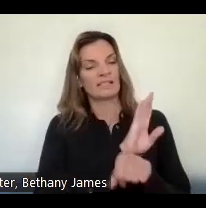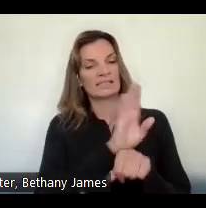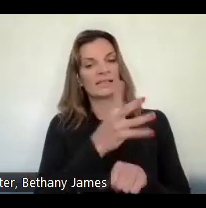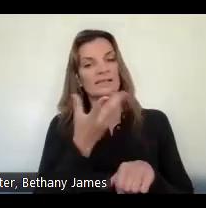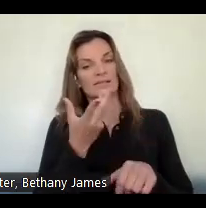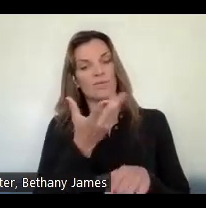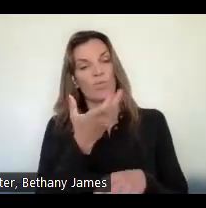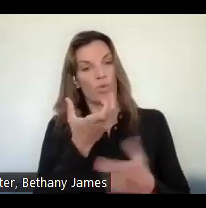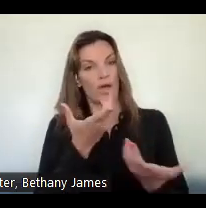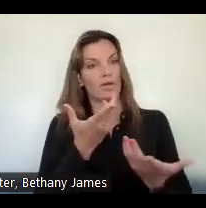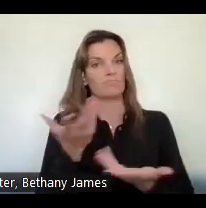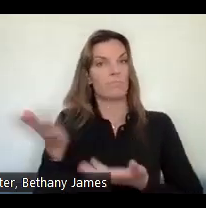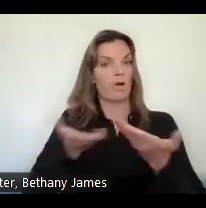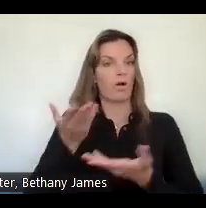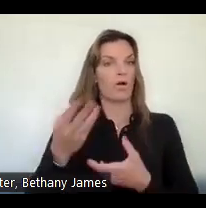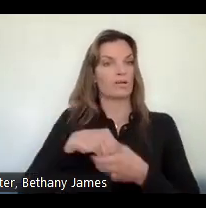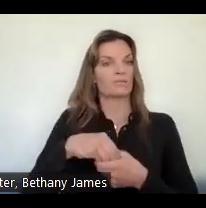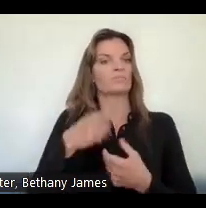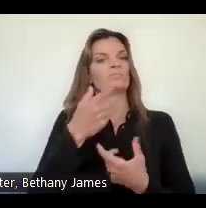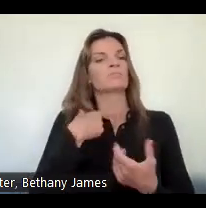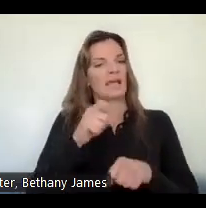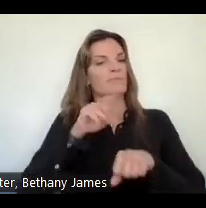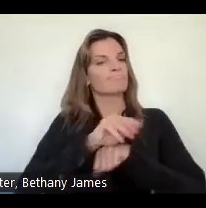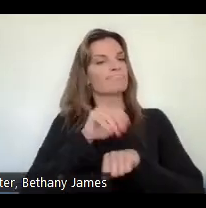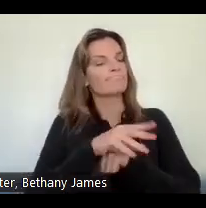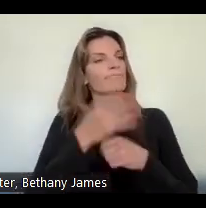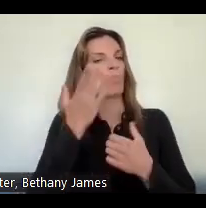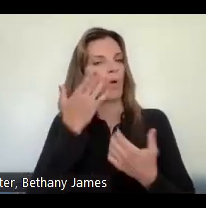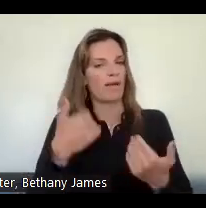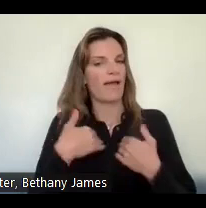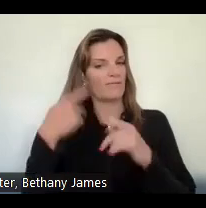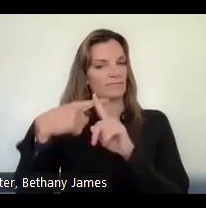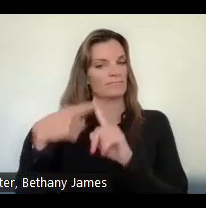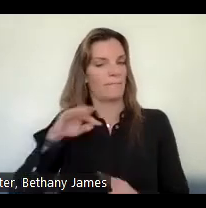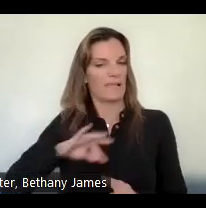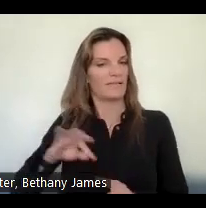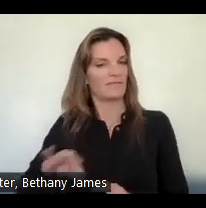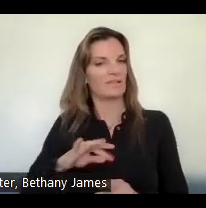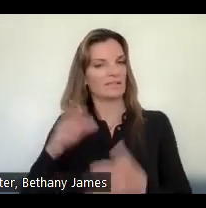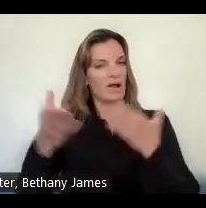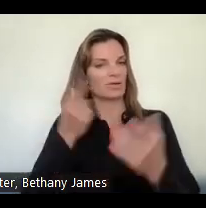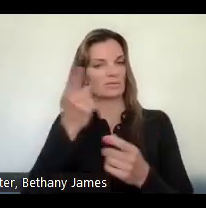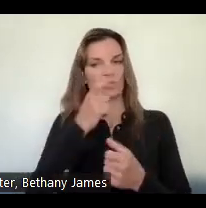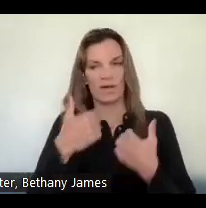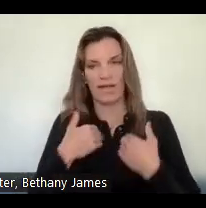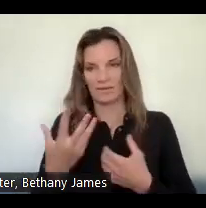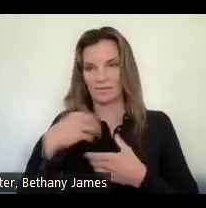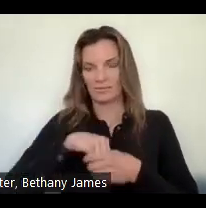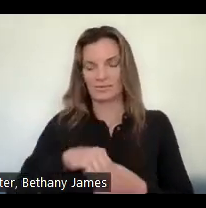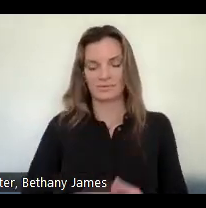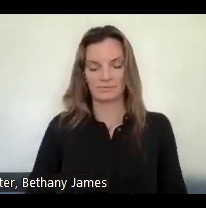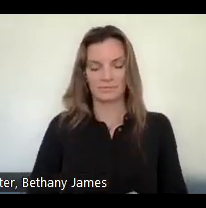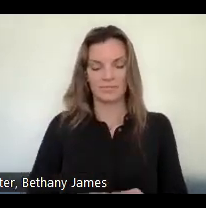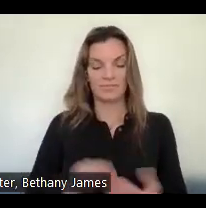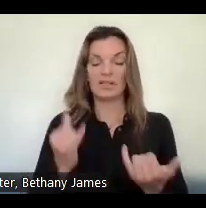the benefits of hiring an individual on the autism spectrum, which was touched on in this presentation. But there are a lot